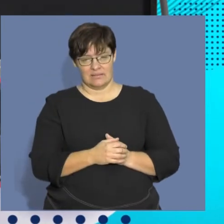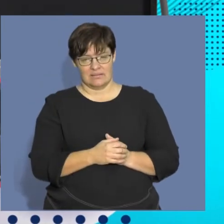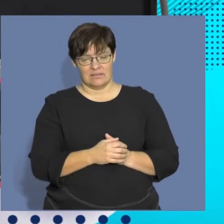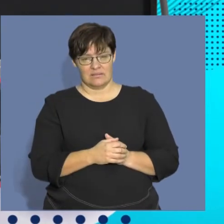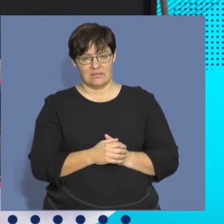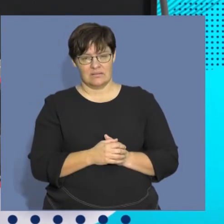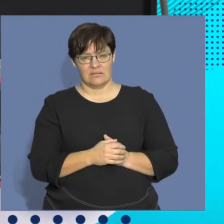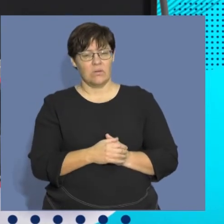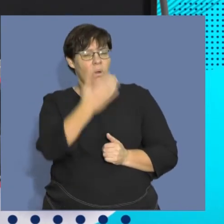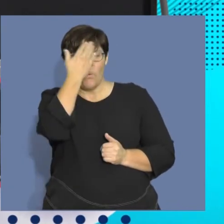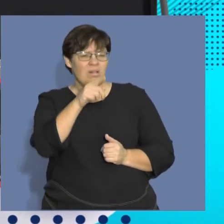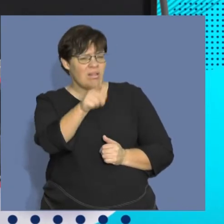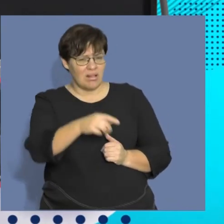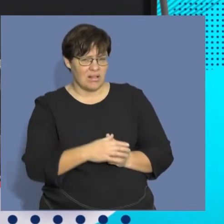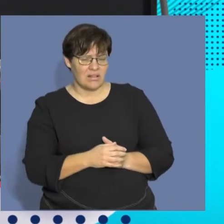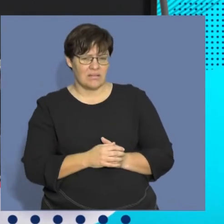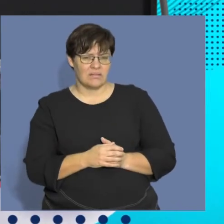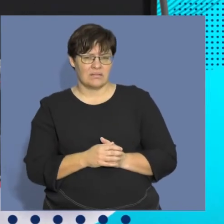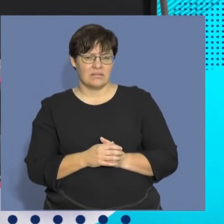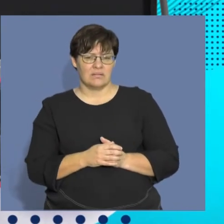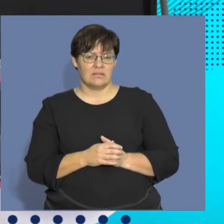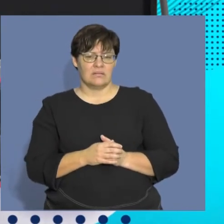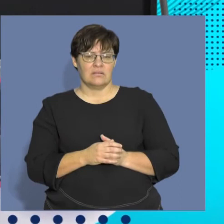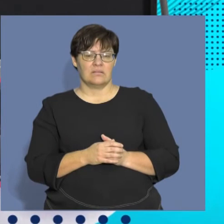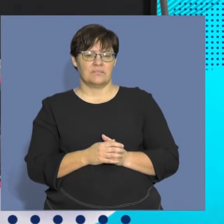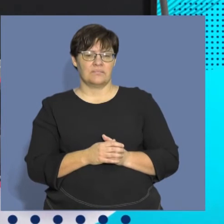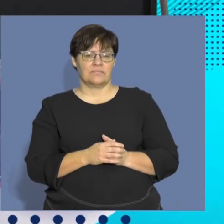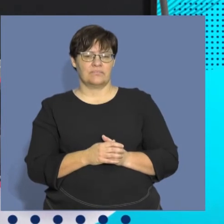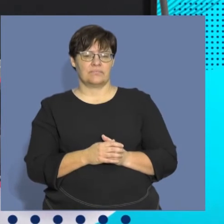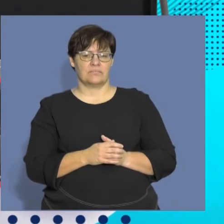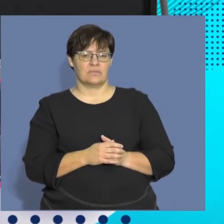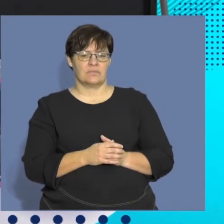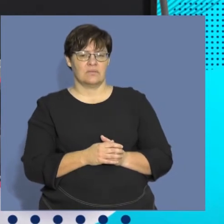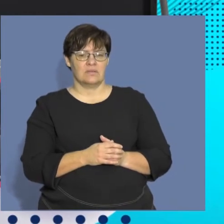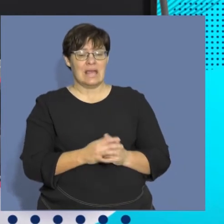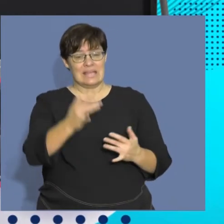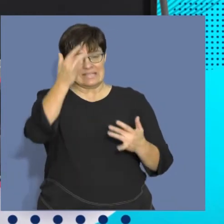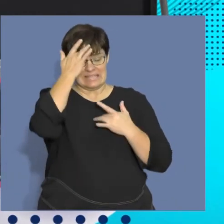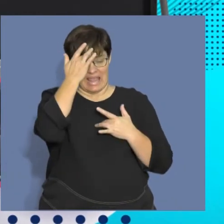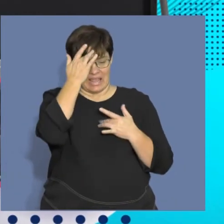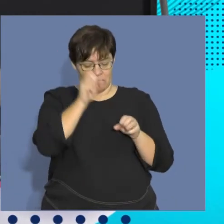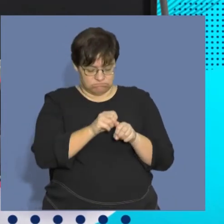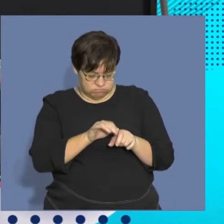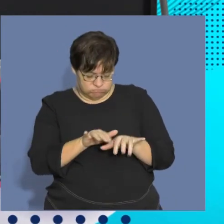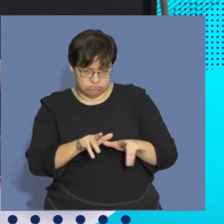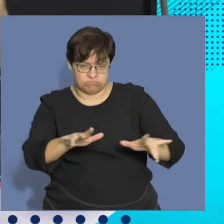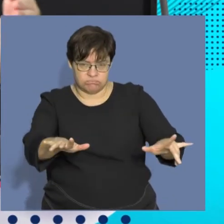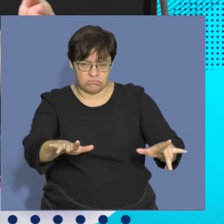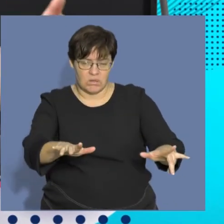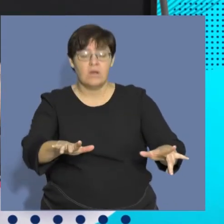You know that if we want to restrict the transmission of a disease,